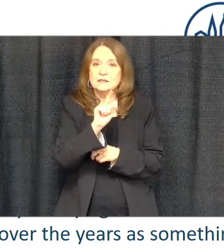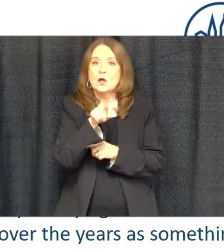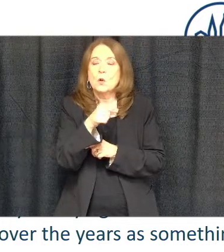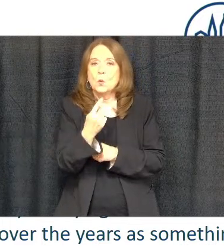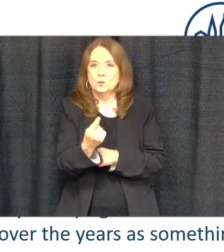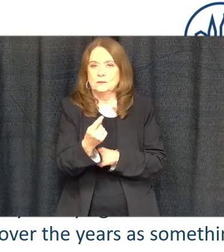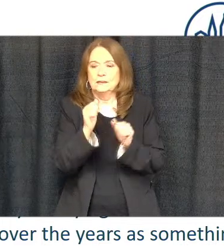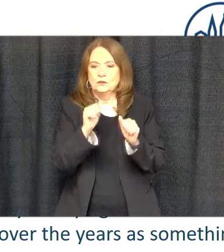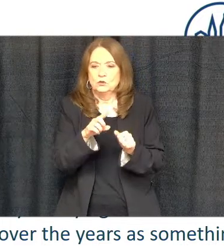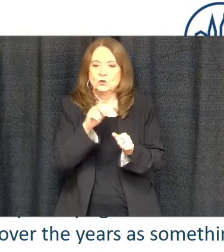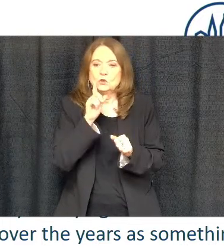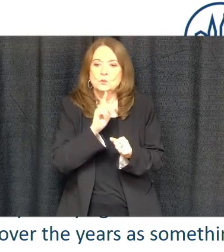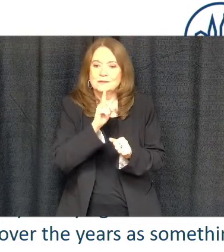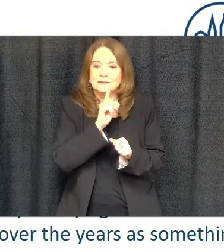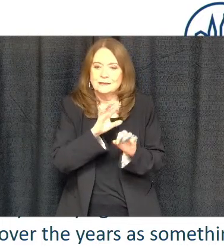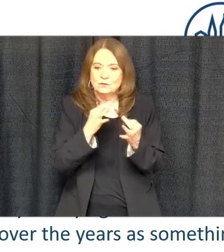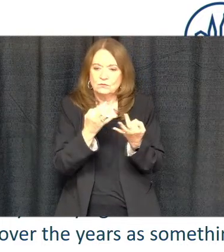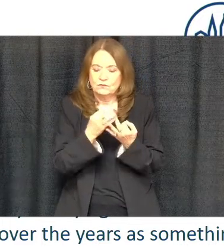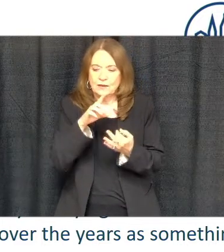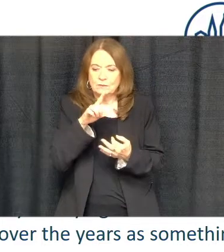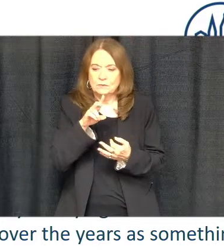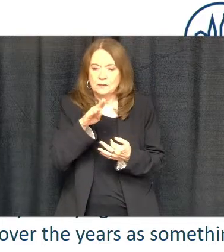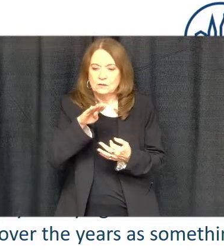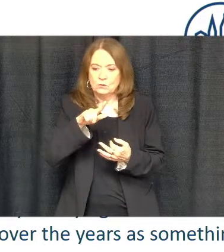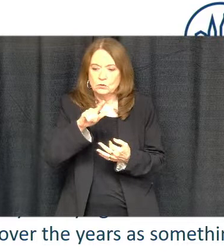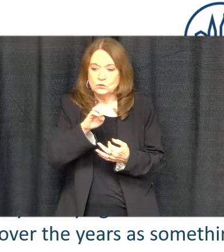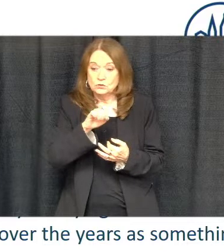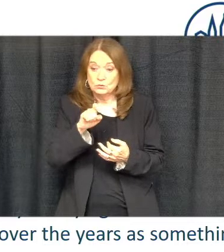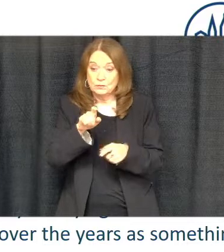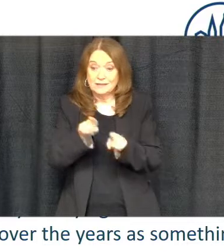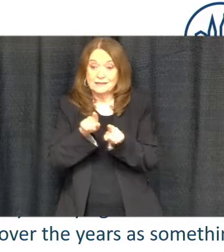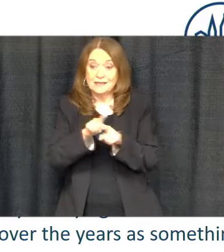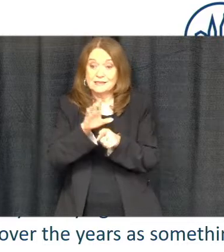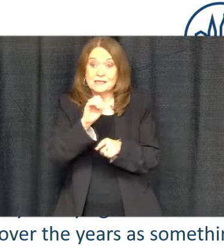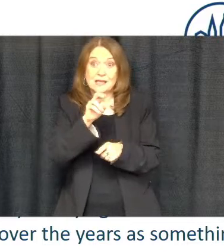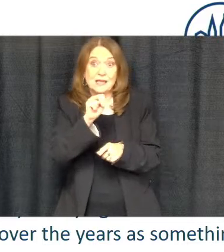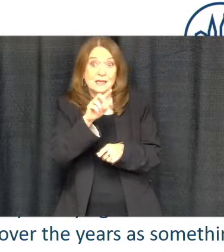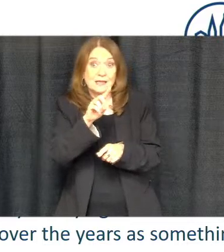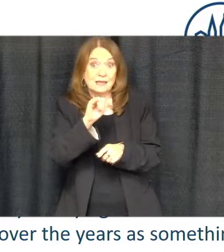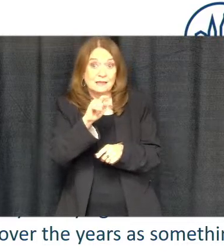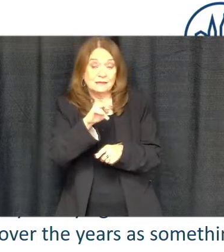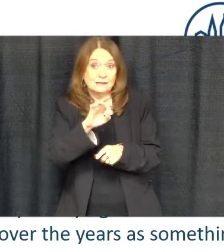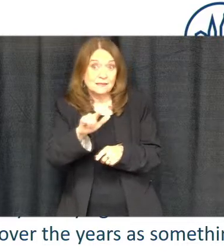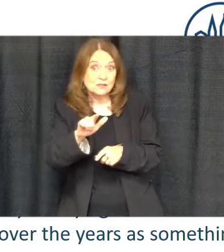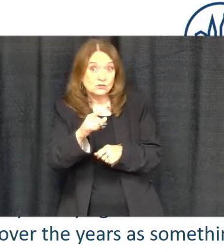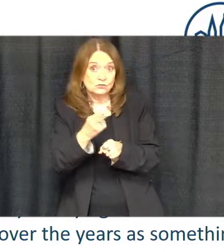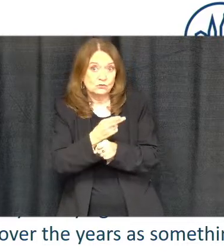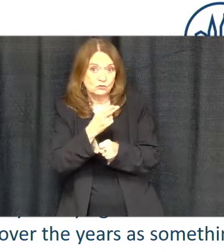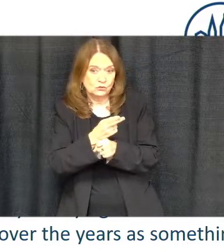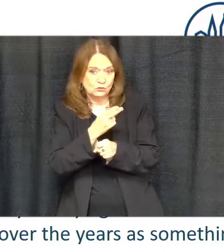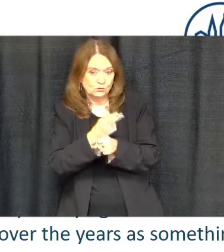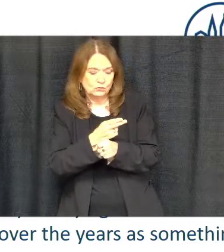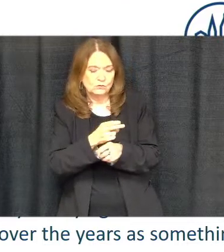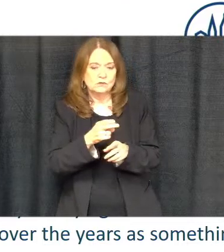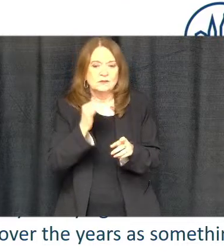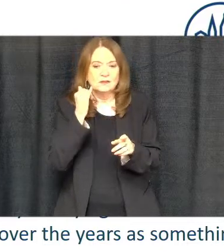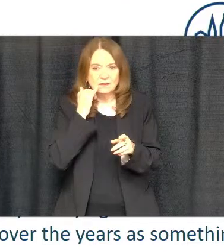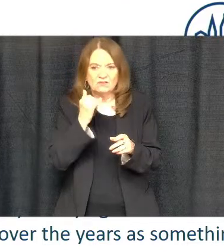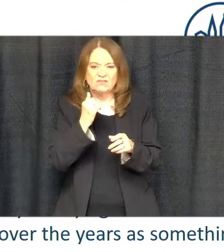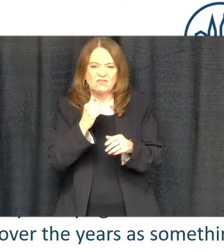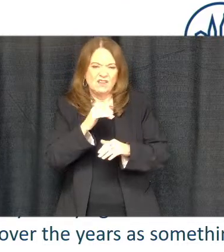do a single family or a duplex as a conditional use if they're a lot of record and they meet certain